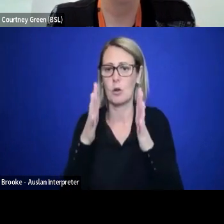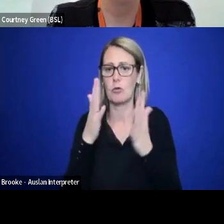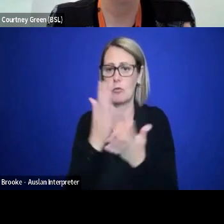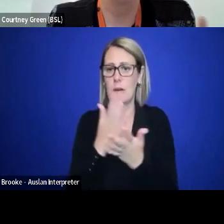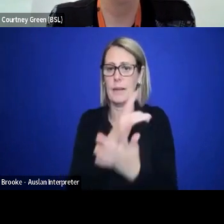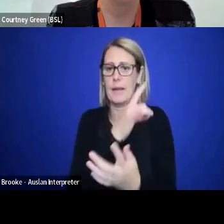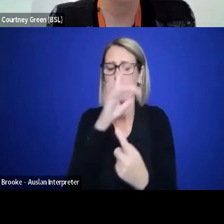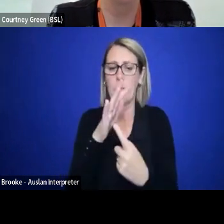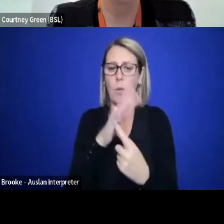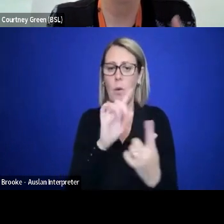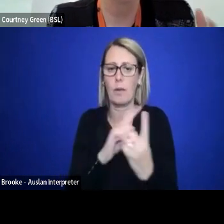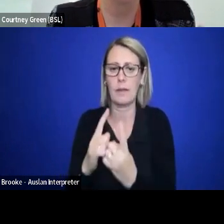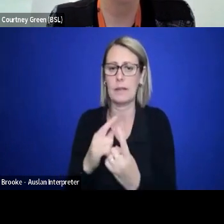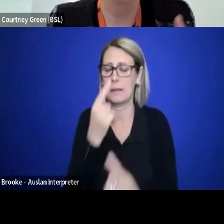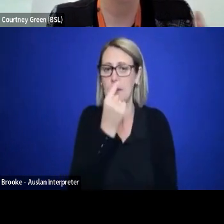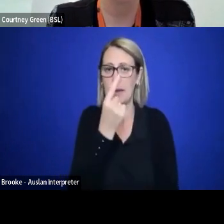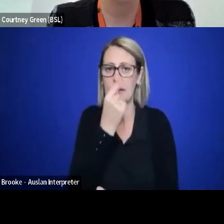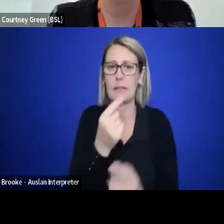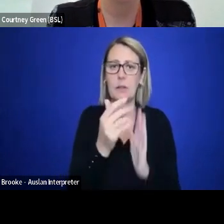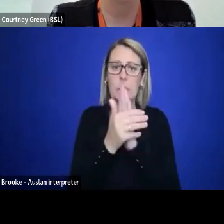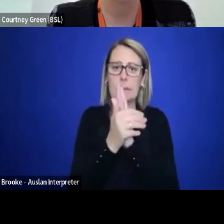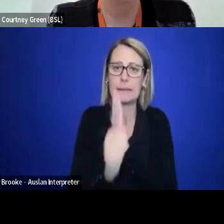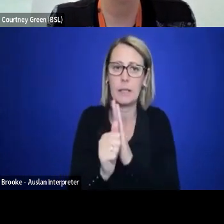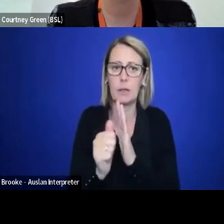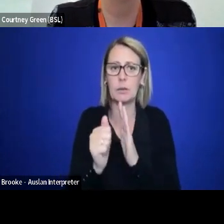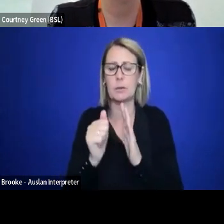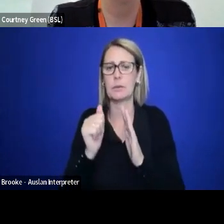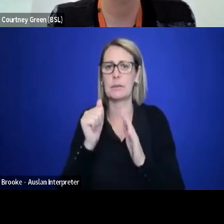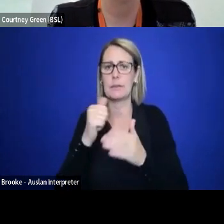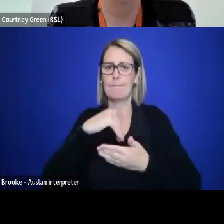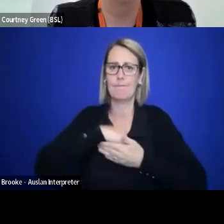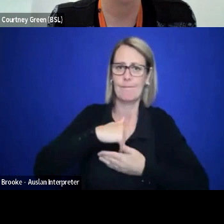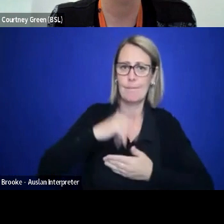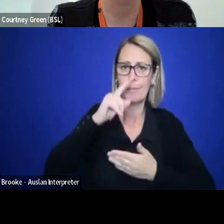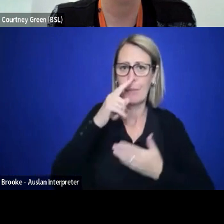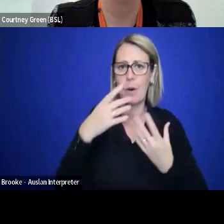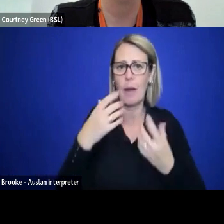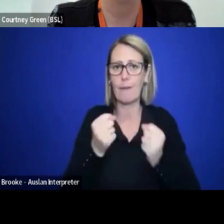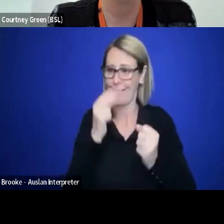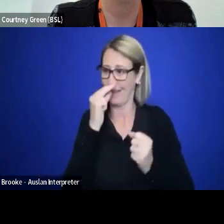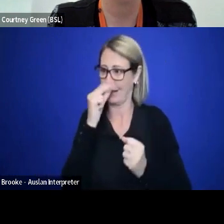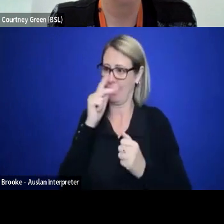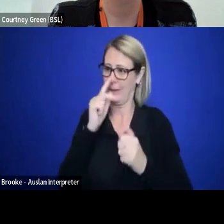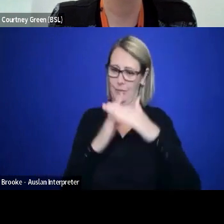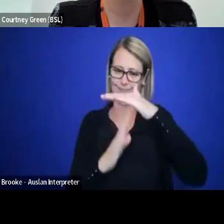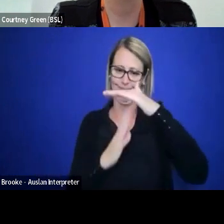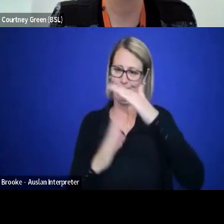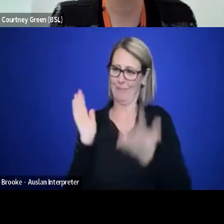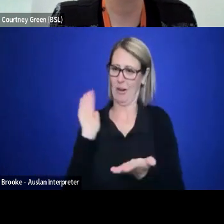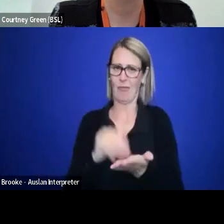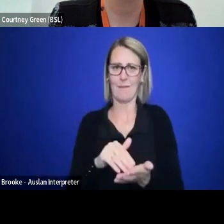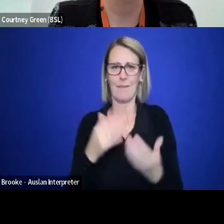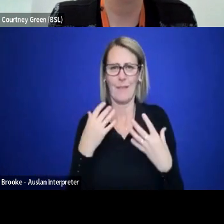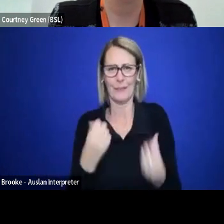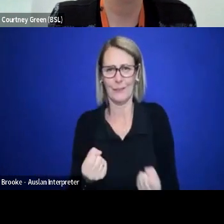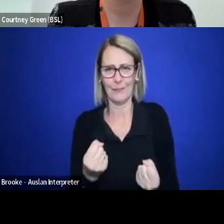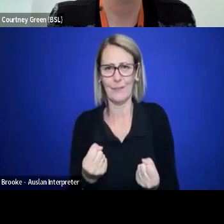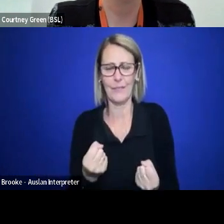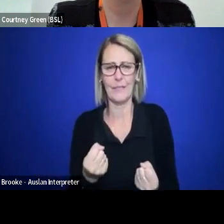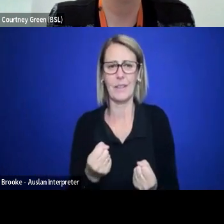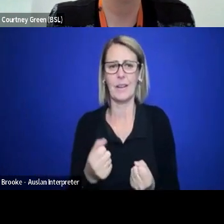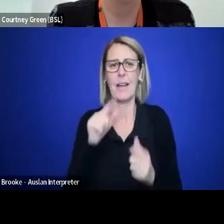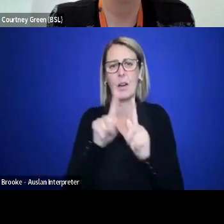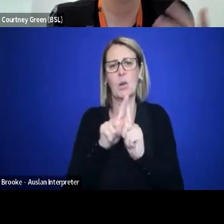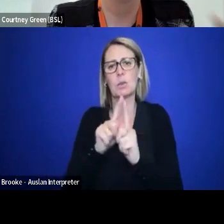the incredible potential, the skills, the talents, the attributes that newly arrived young people bring, and also the great work that's happening with